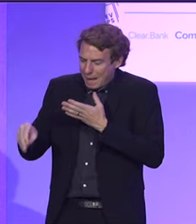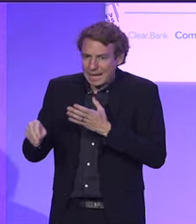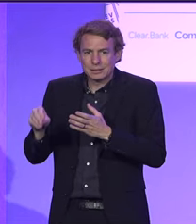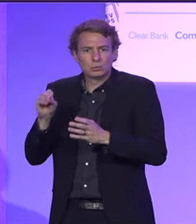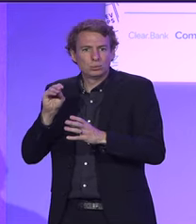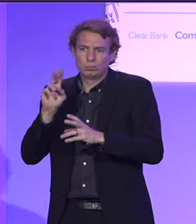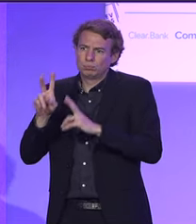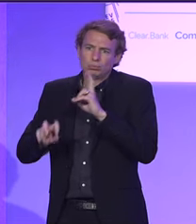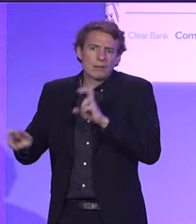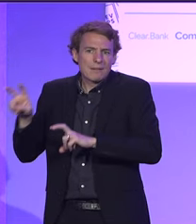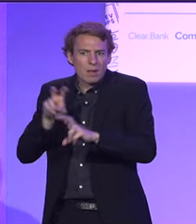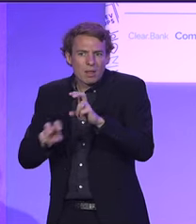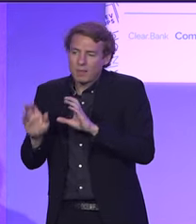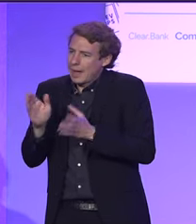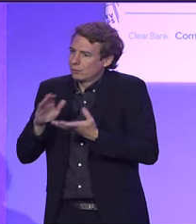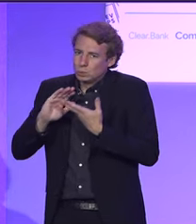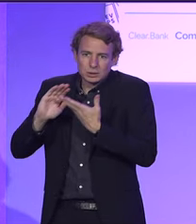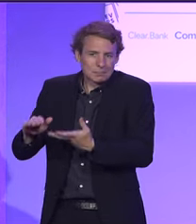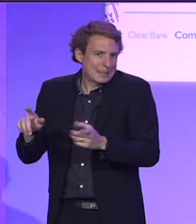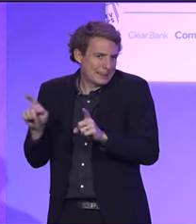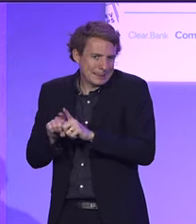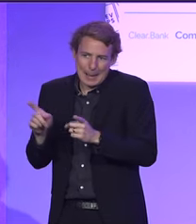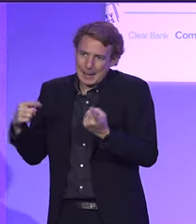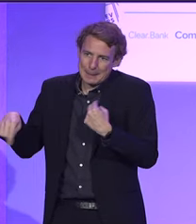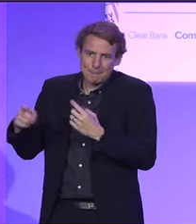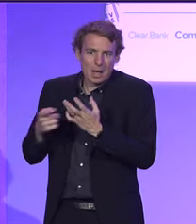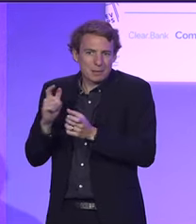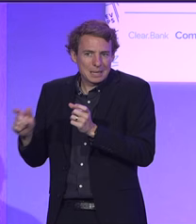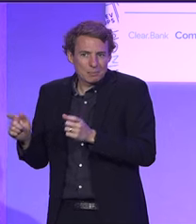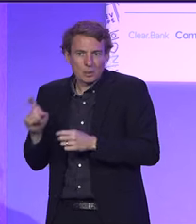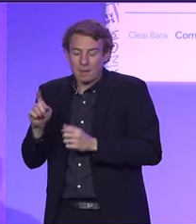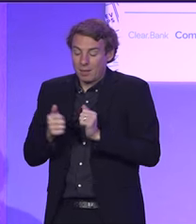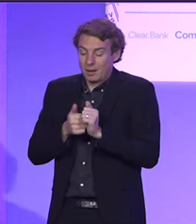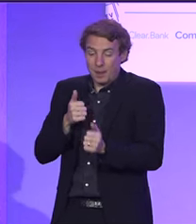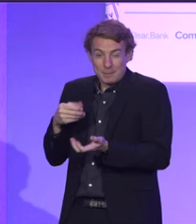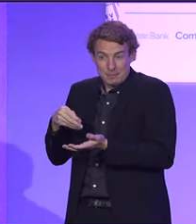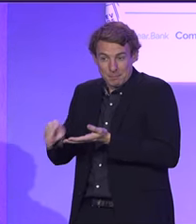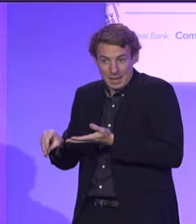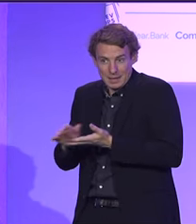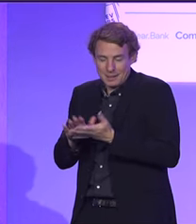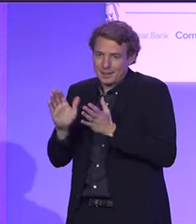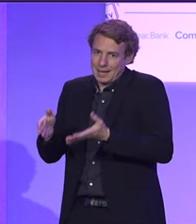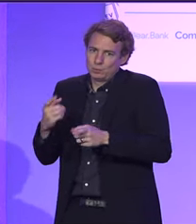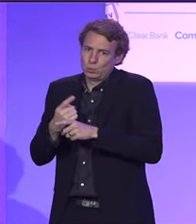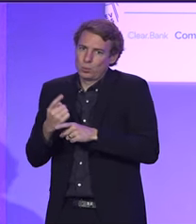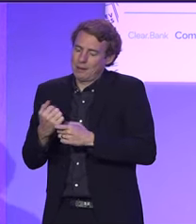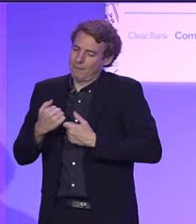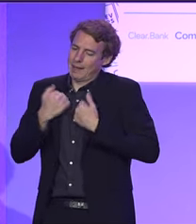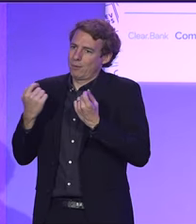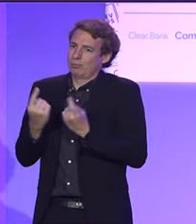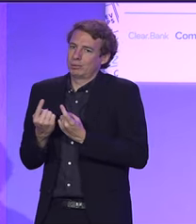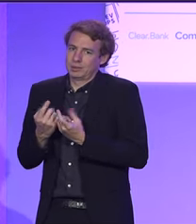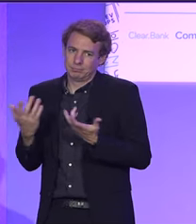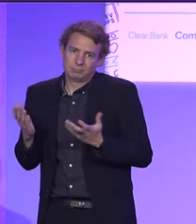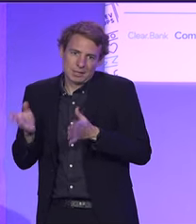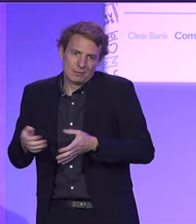like everyone else, but they, in order for our company to pay for them to travel, they need to be obviously talking about what Sneak does. But what they'll